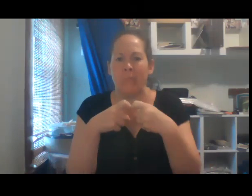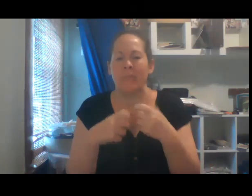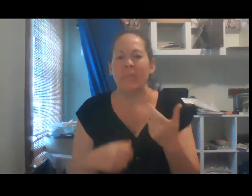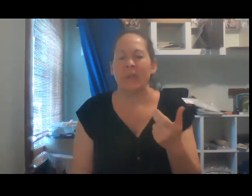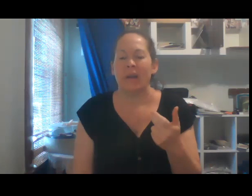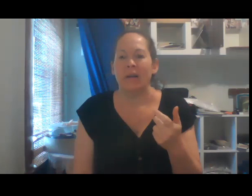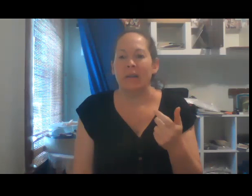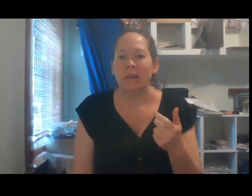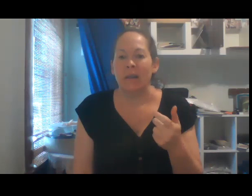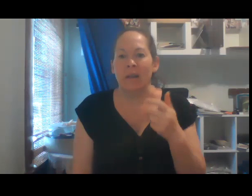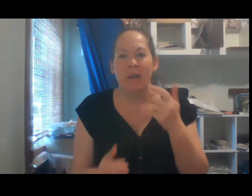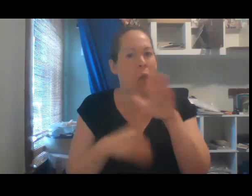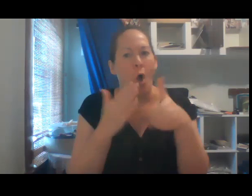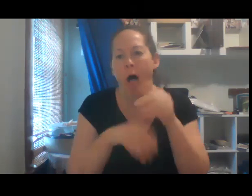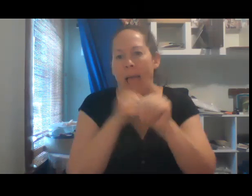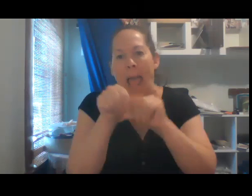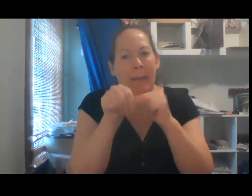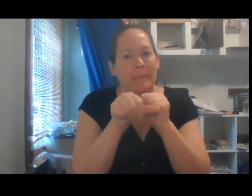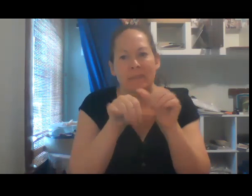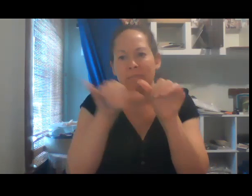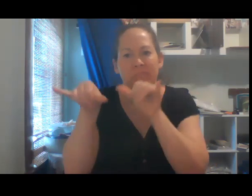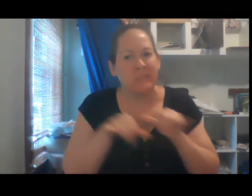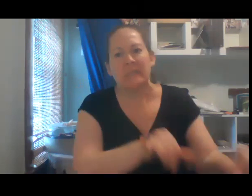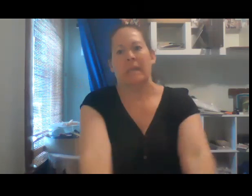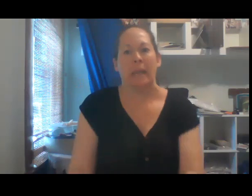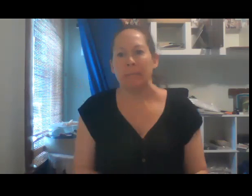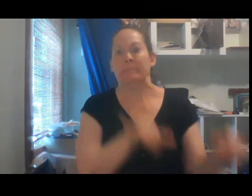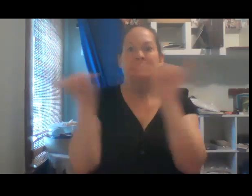And all atoms are like this. All atoms, the nucleus of the atom,